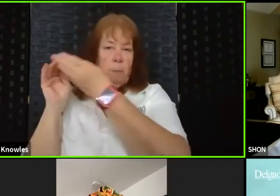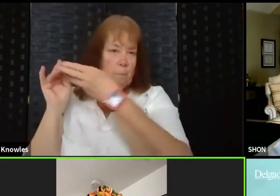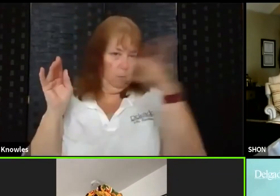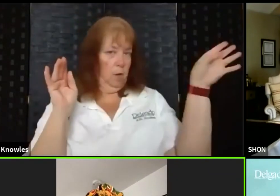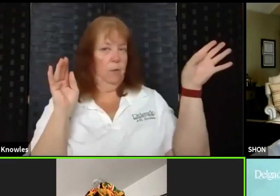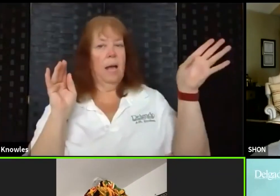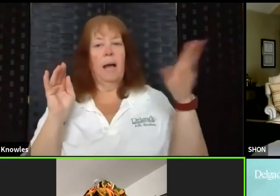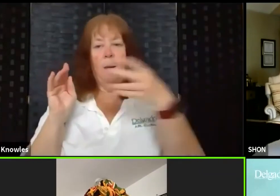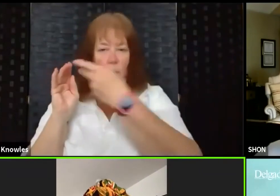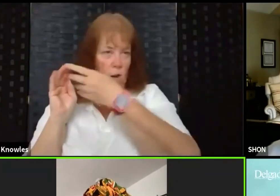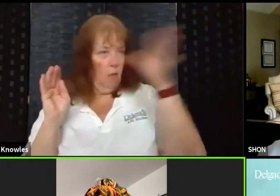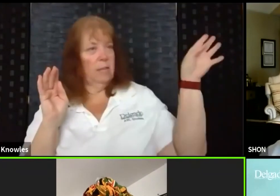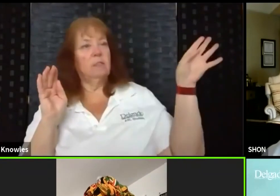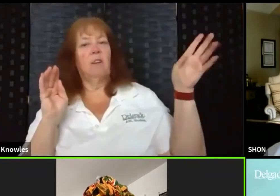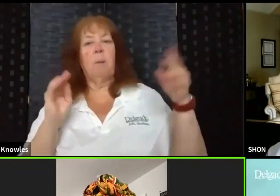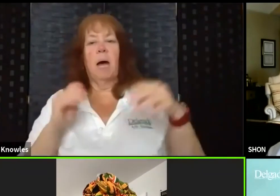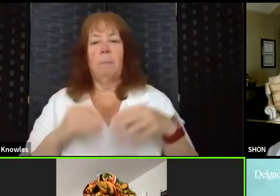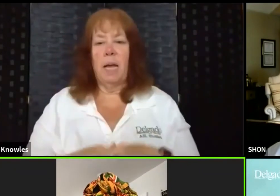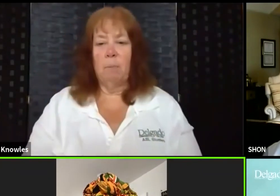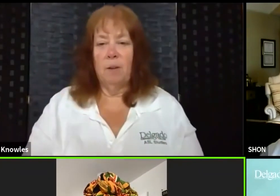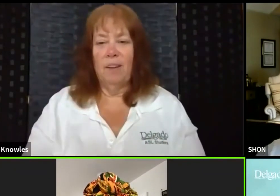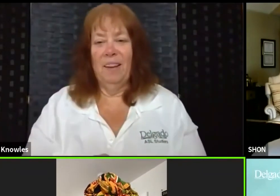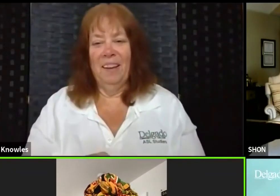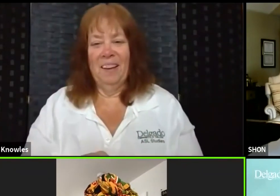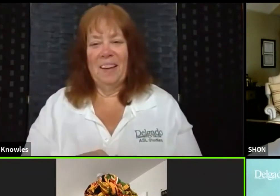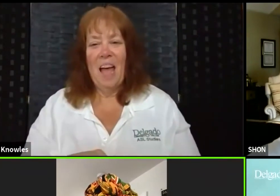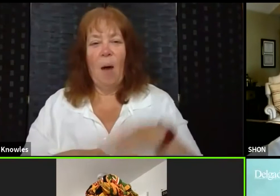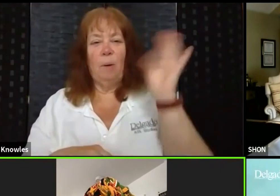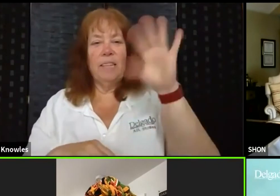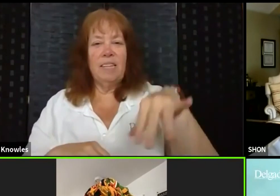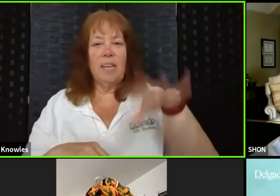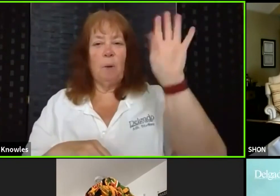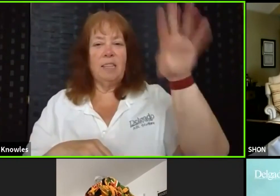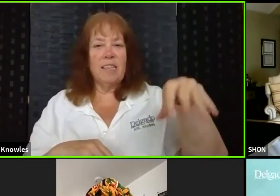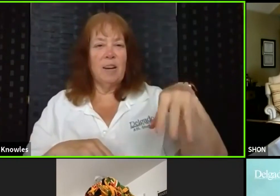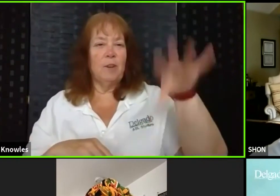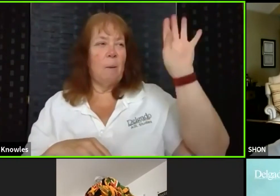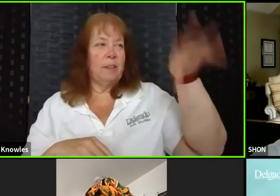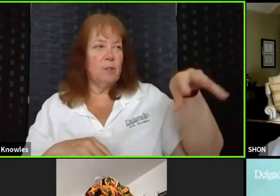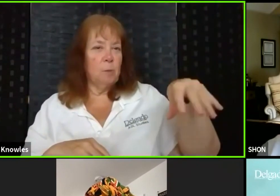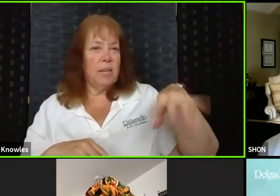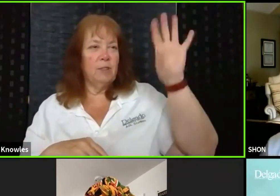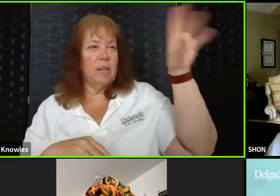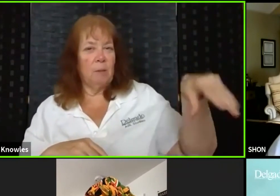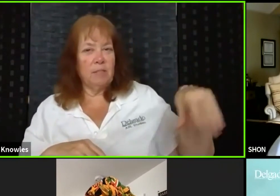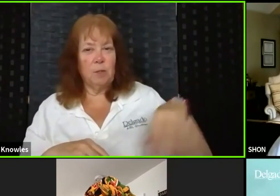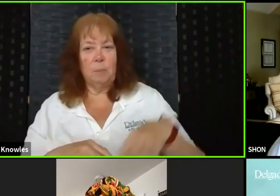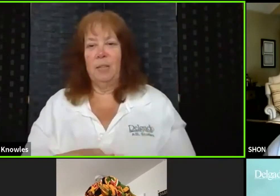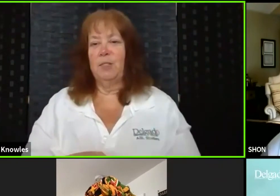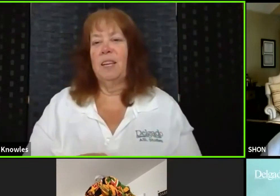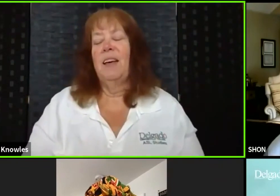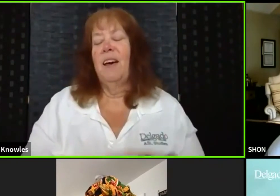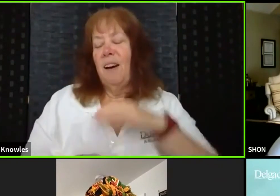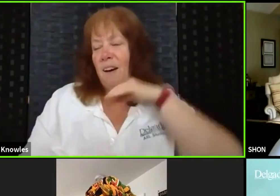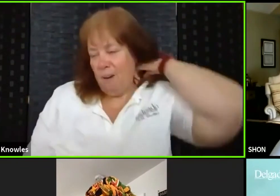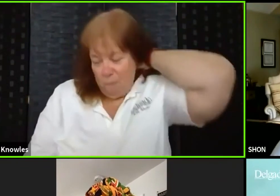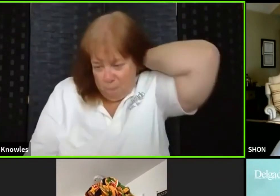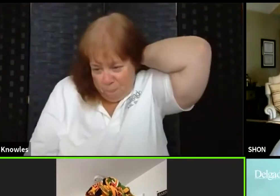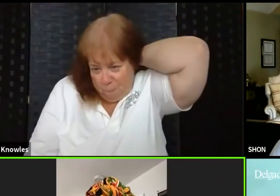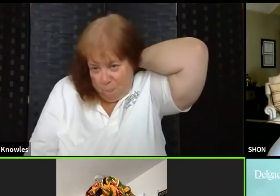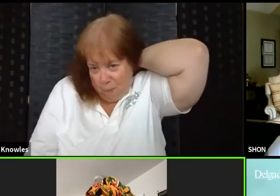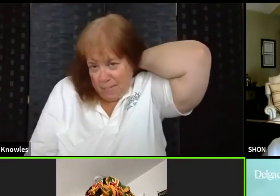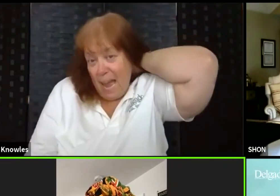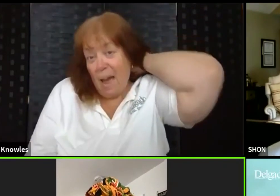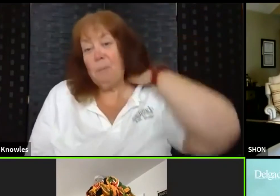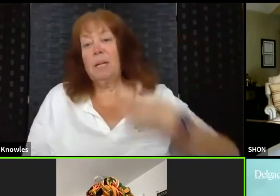one of those people. I want all that stuff behind my name. I want this, and I want this letter, and I want this group of letters, and I want this group of letters. I love